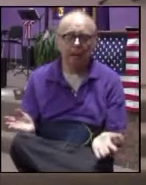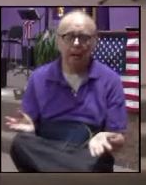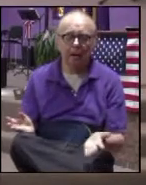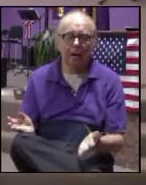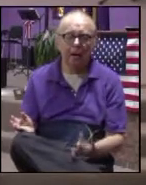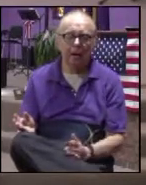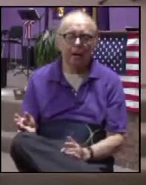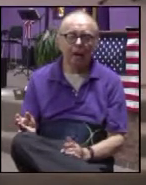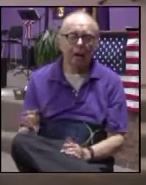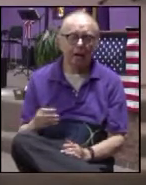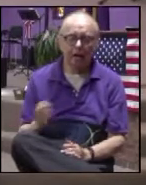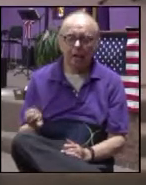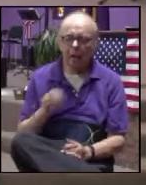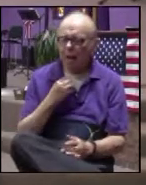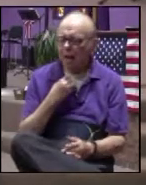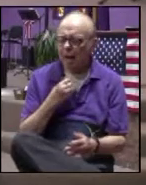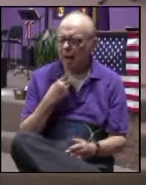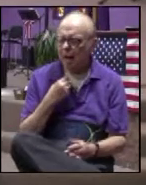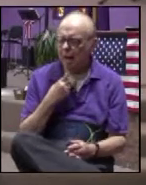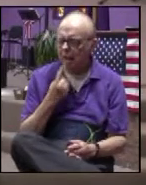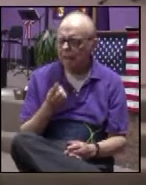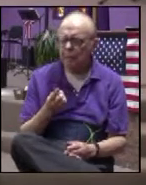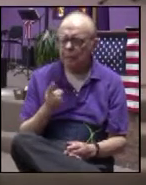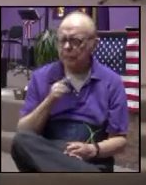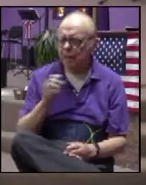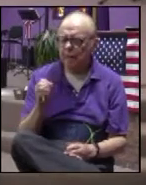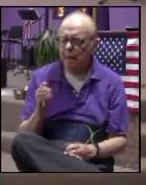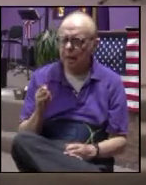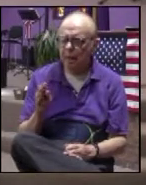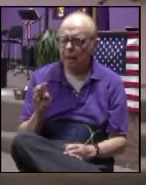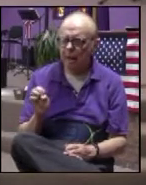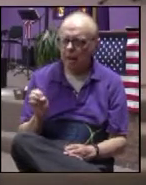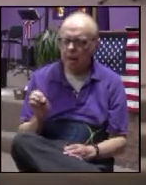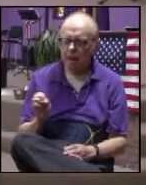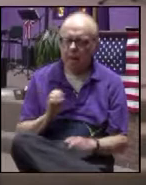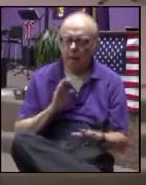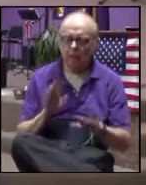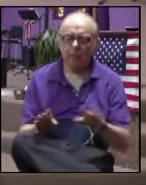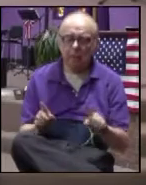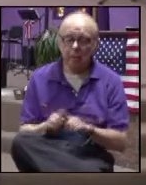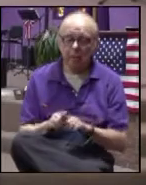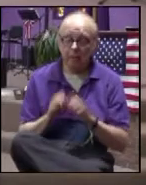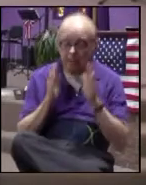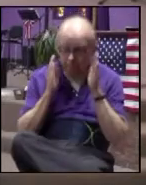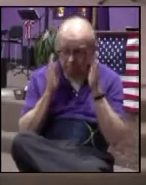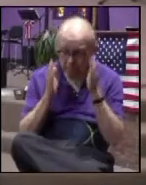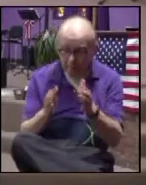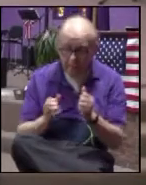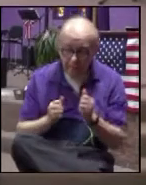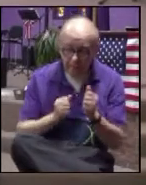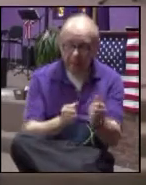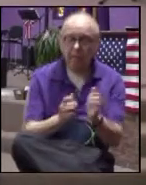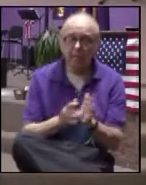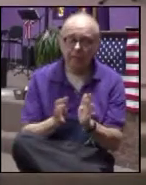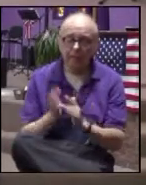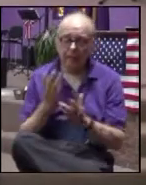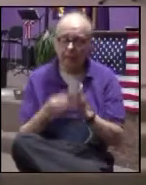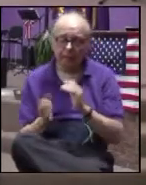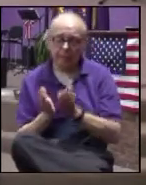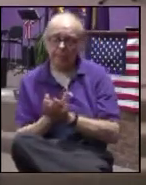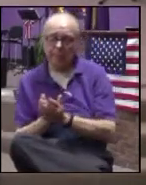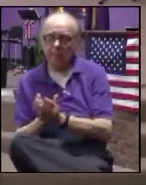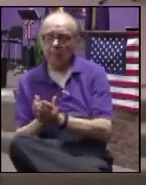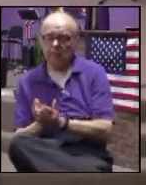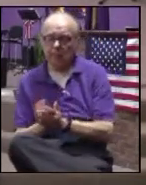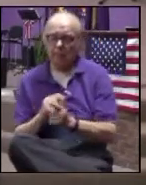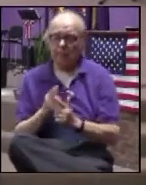I don't want to say zombies because that's not good. But they walk like they're hypnotized and they're following Jesus out of the boat. And